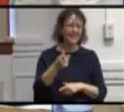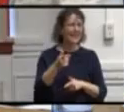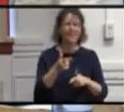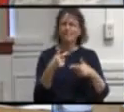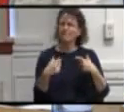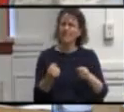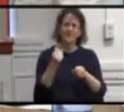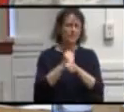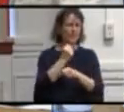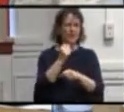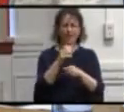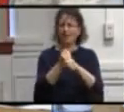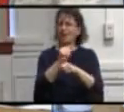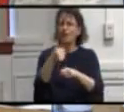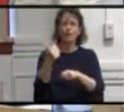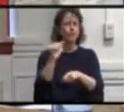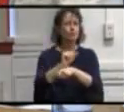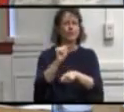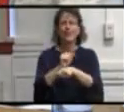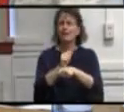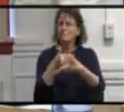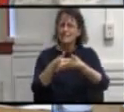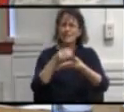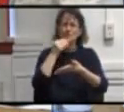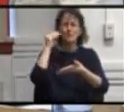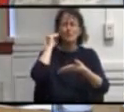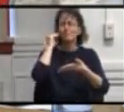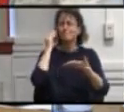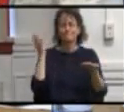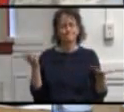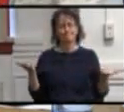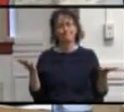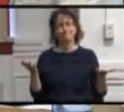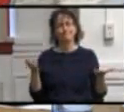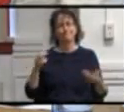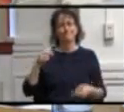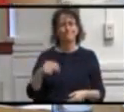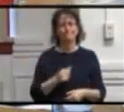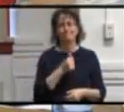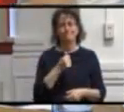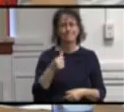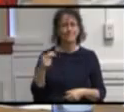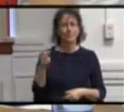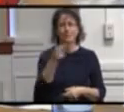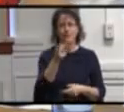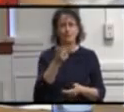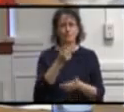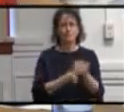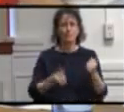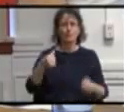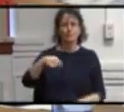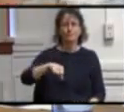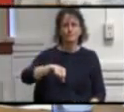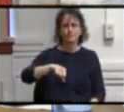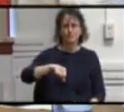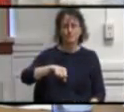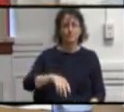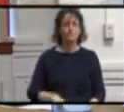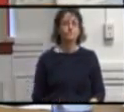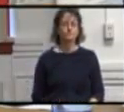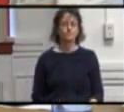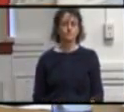their home communities, neither of those two candidates decided to accept our offers.